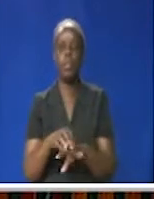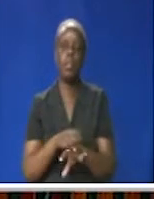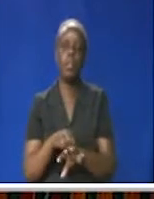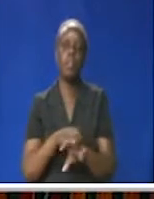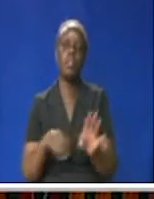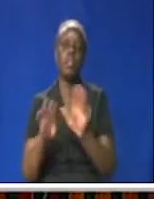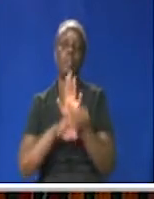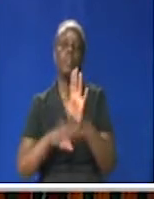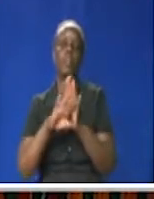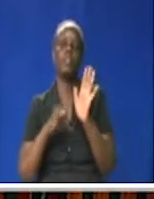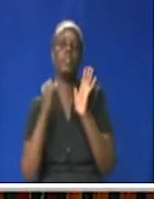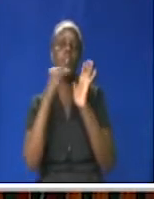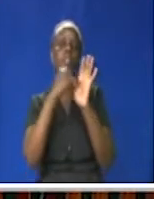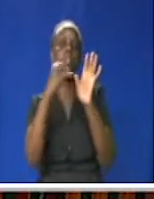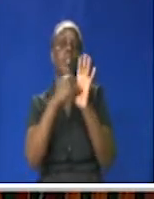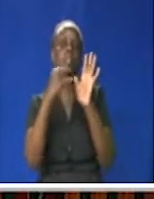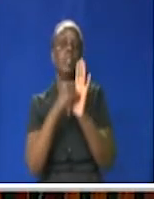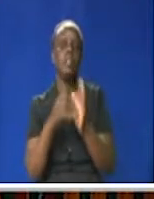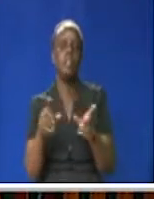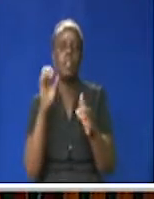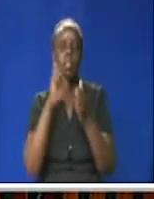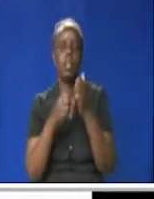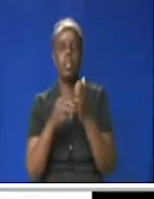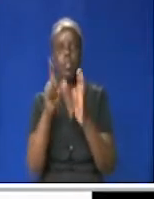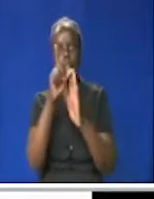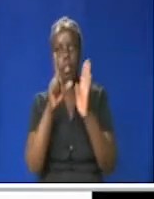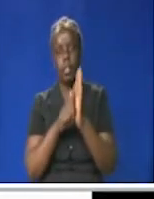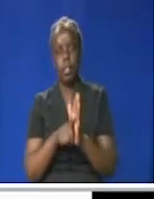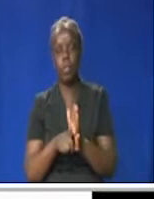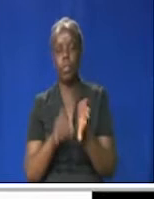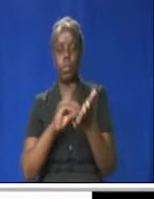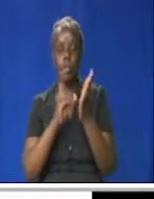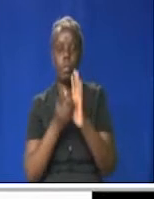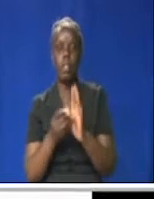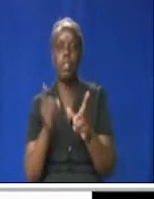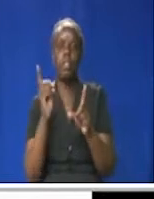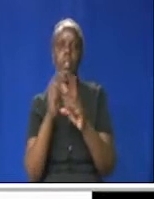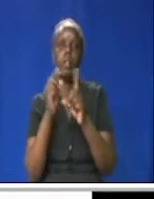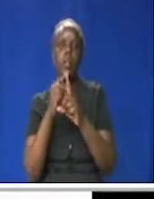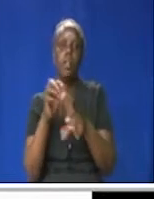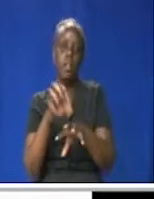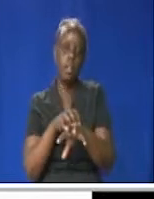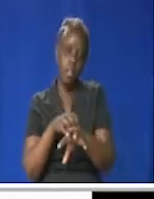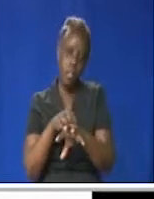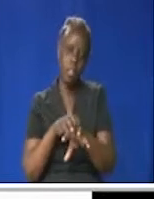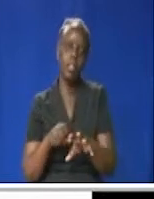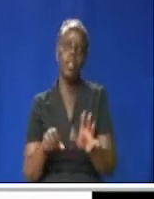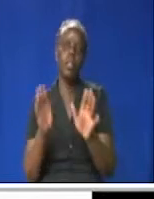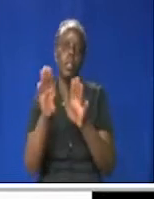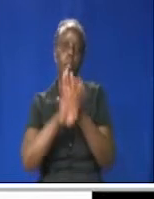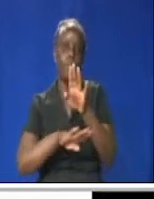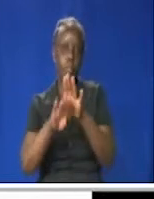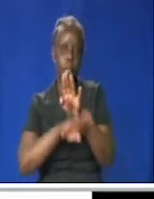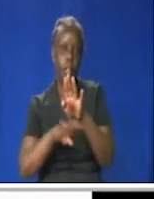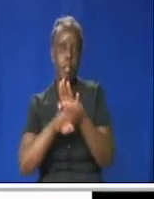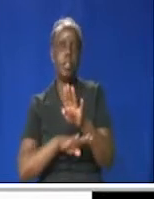by the end of the lesson, you as my learner, you're supposed to know how to define an acid, define a base, and define